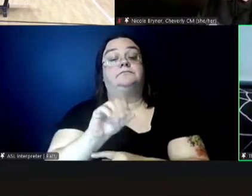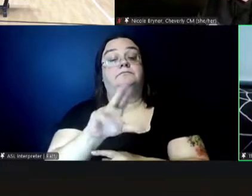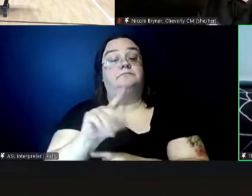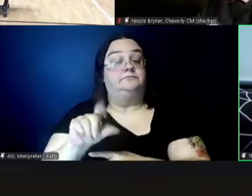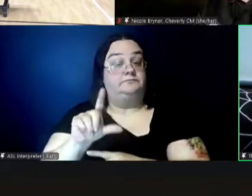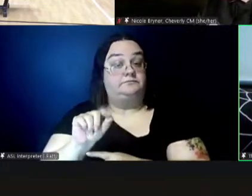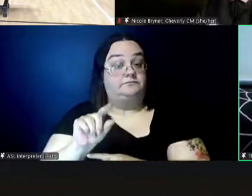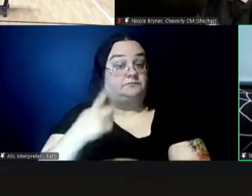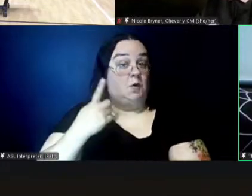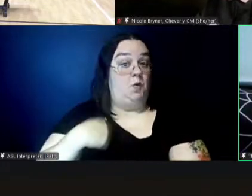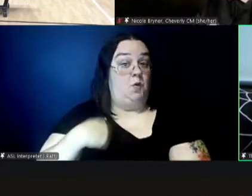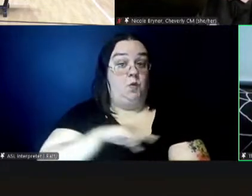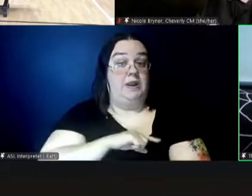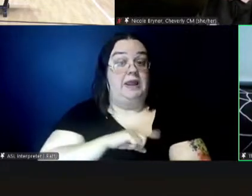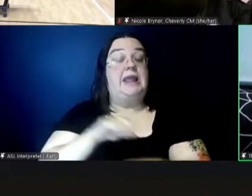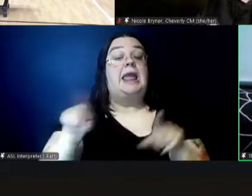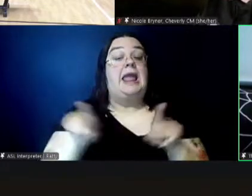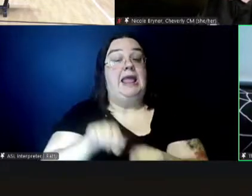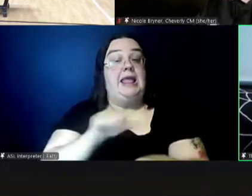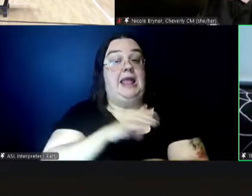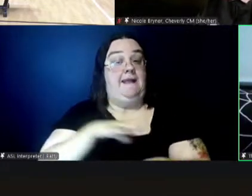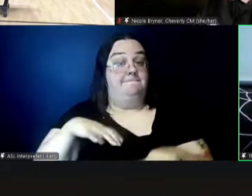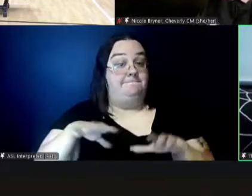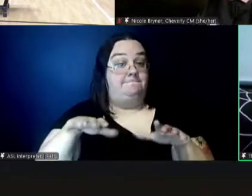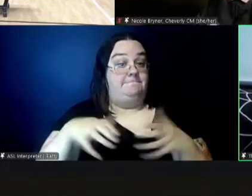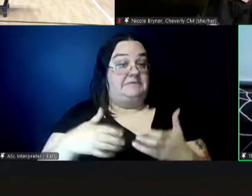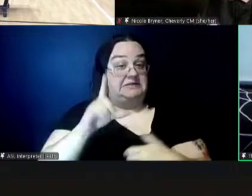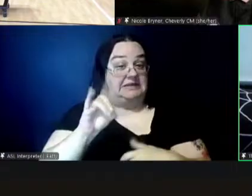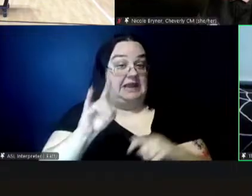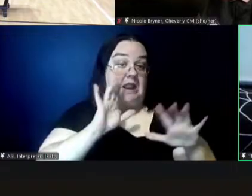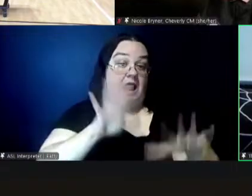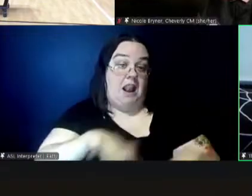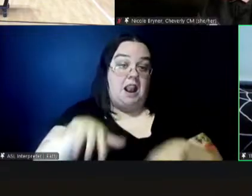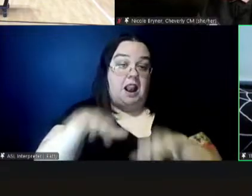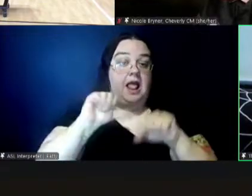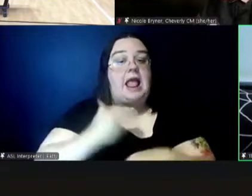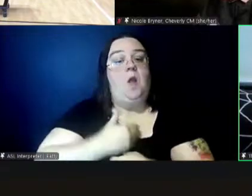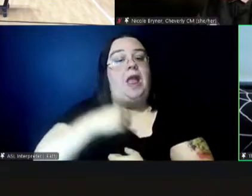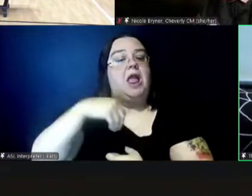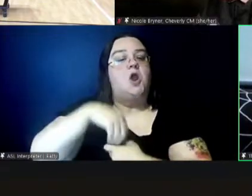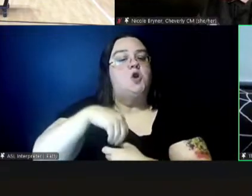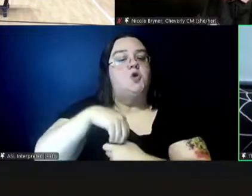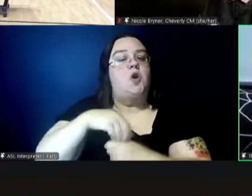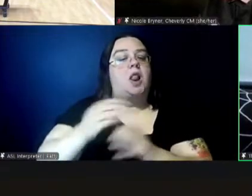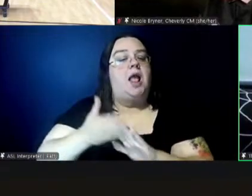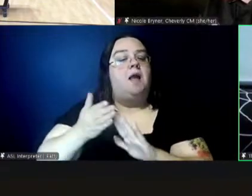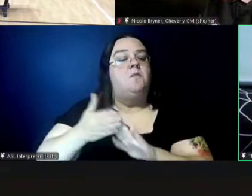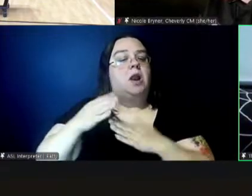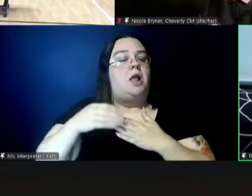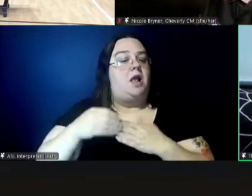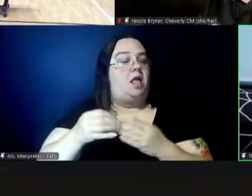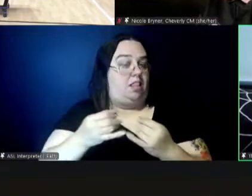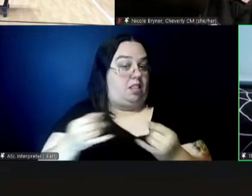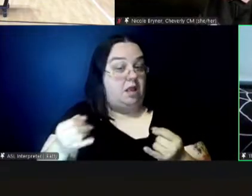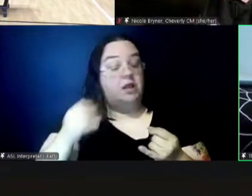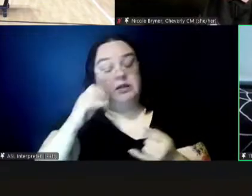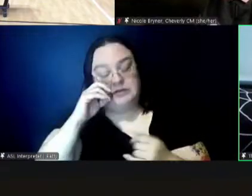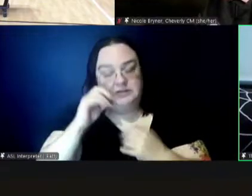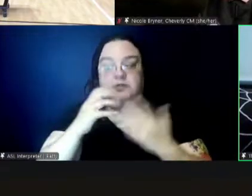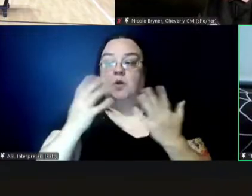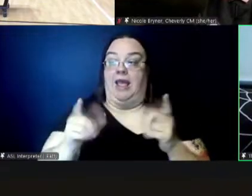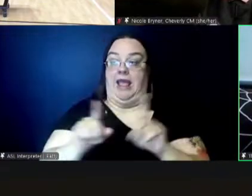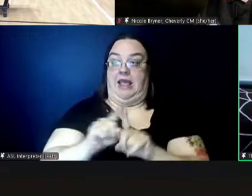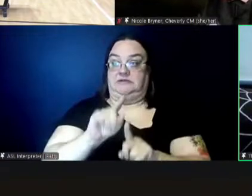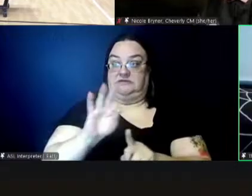we as a commission adopted our internal operating guidelines. And so as of